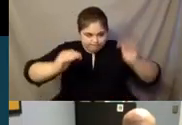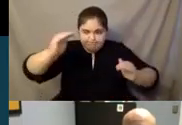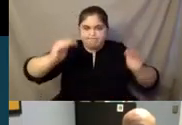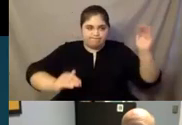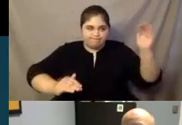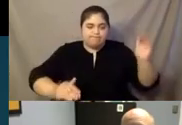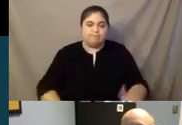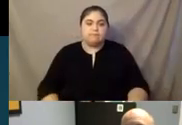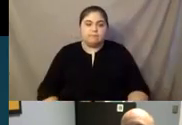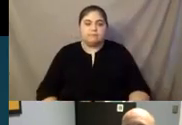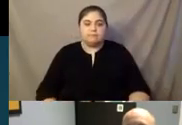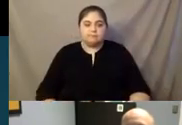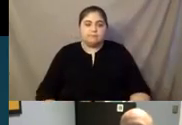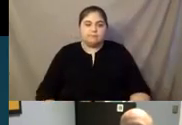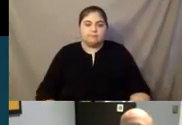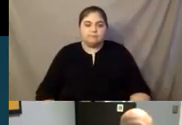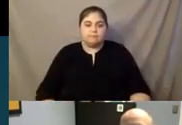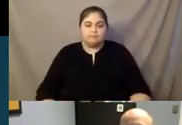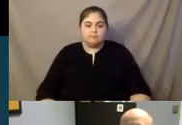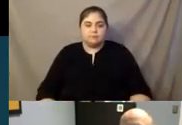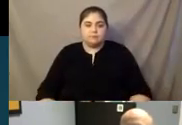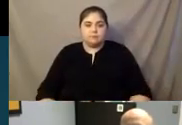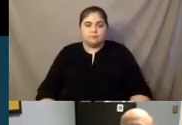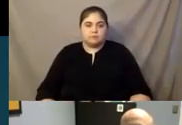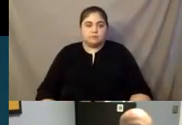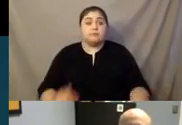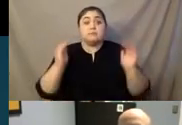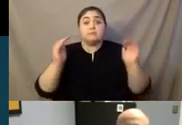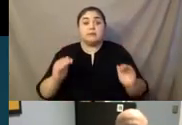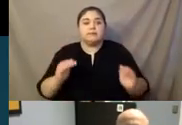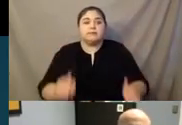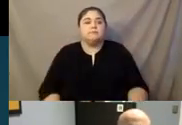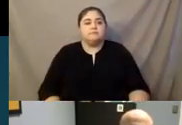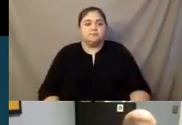just the existence of COVID. Next slide, please.